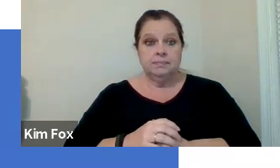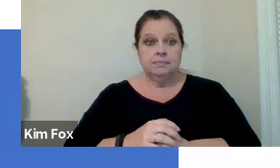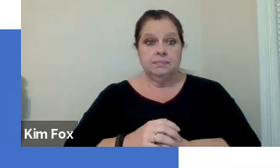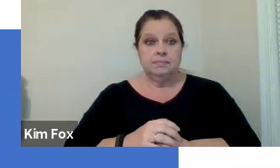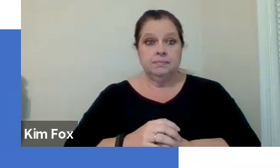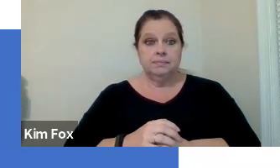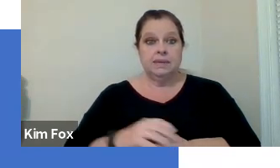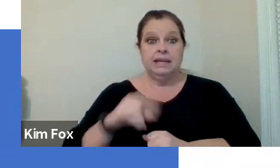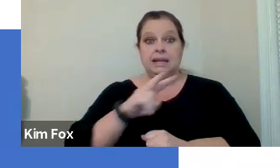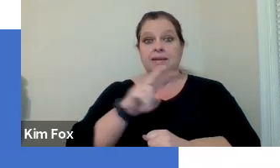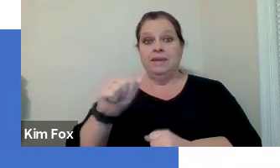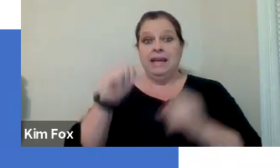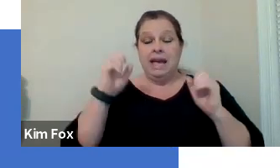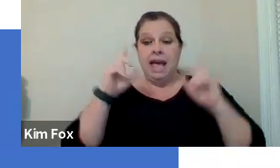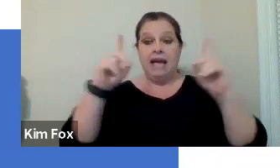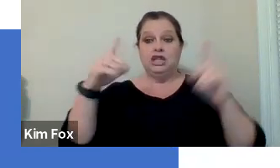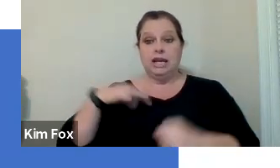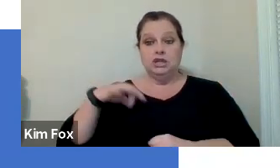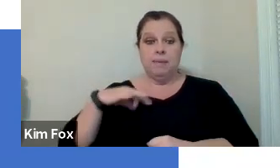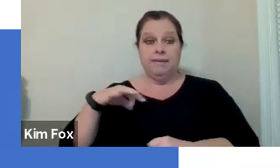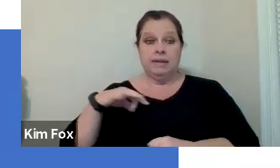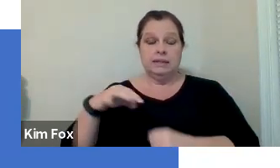The VA and educational benefits.